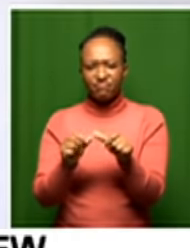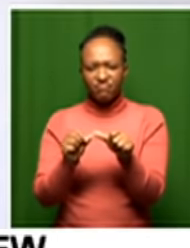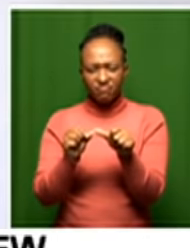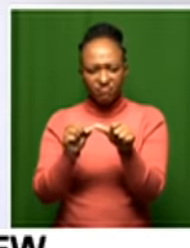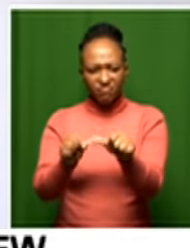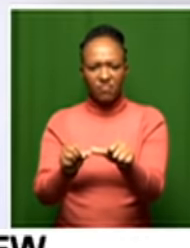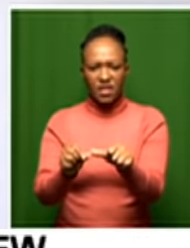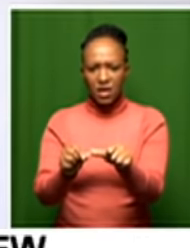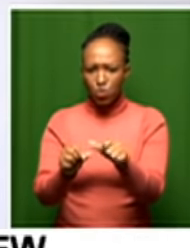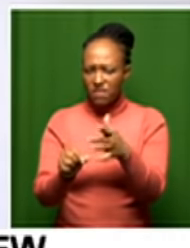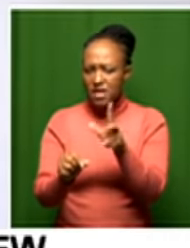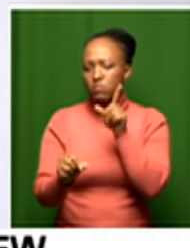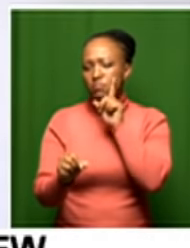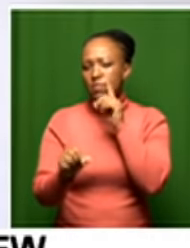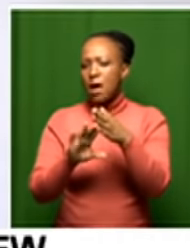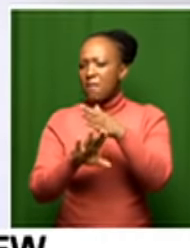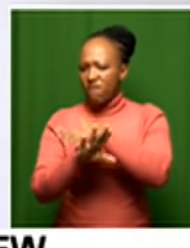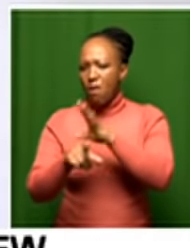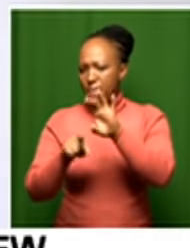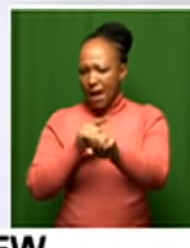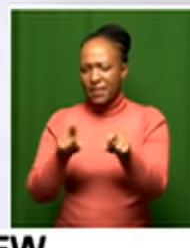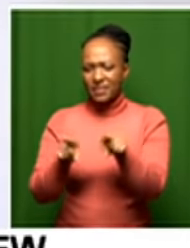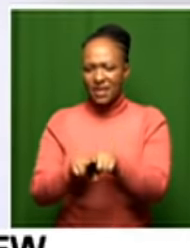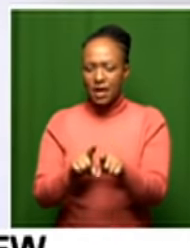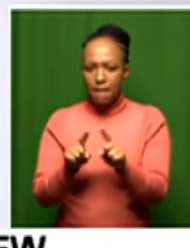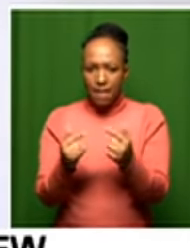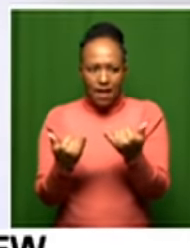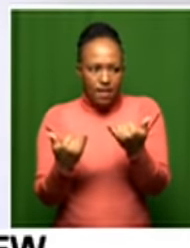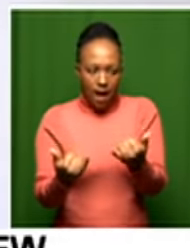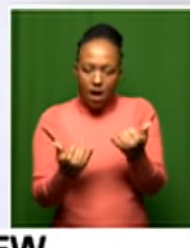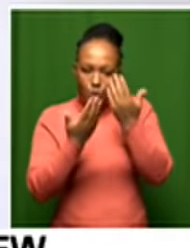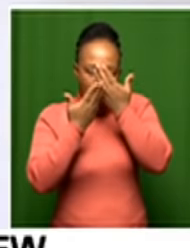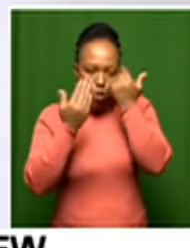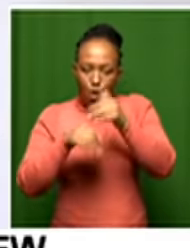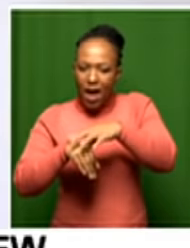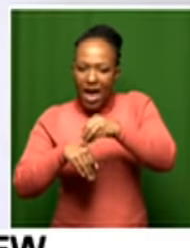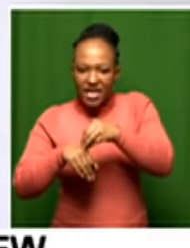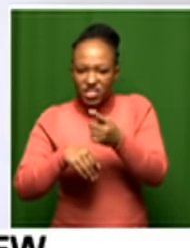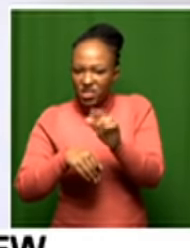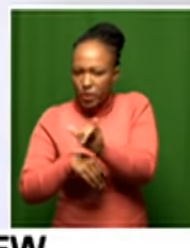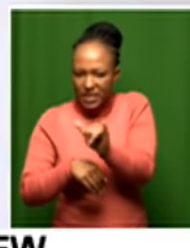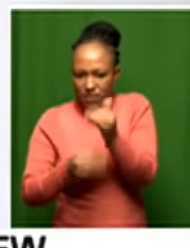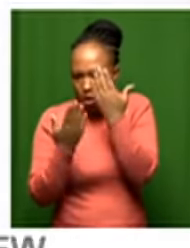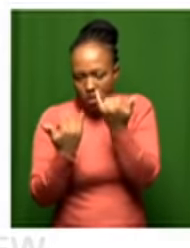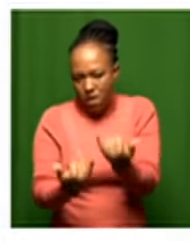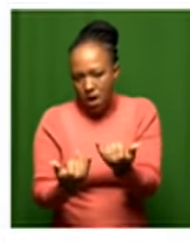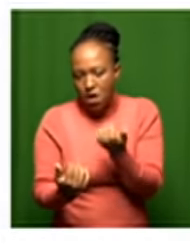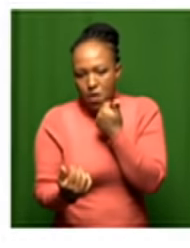consistent with what we were seeing before. I don't know what the latest age breakdown is. I think